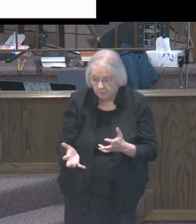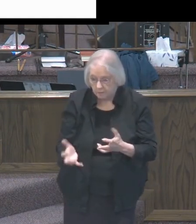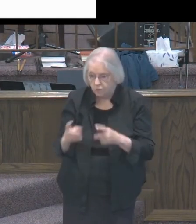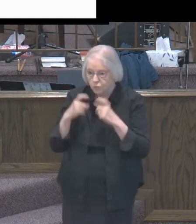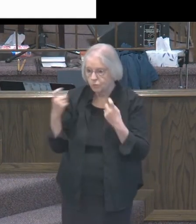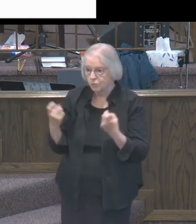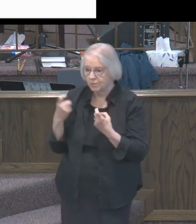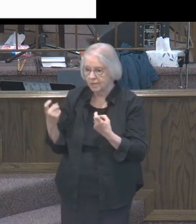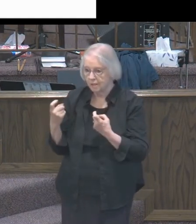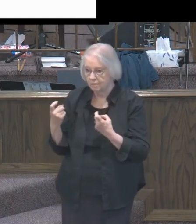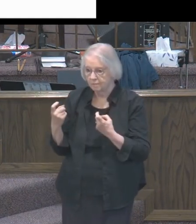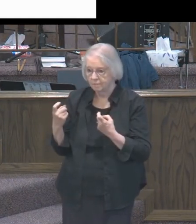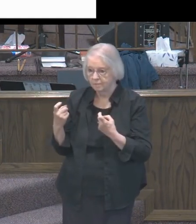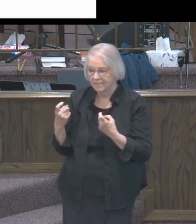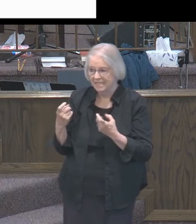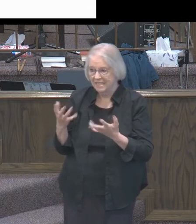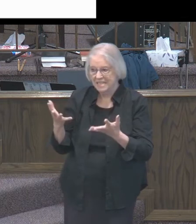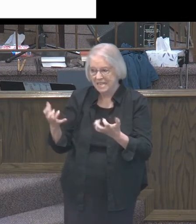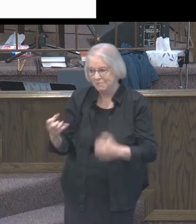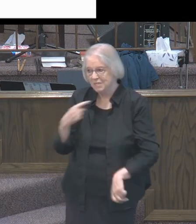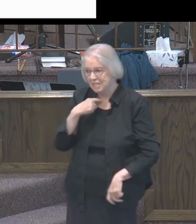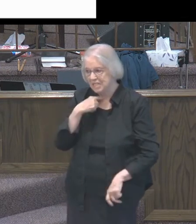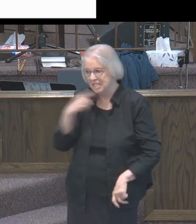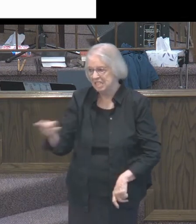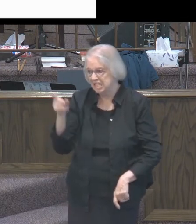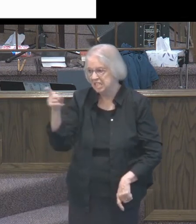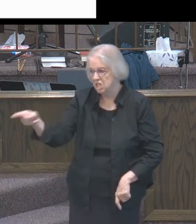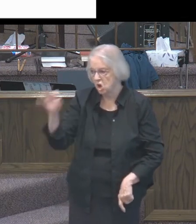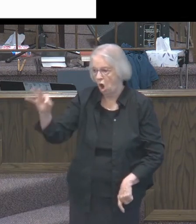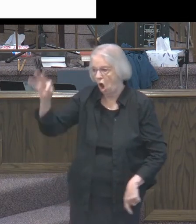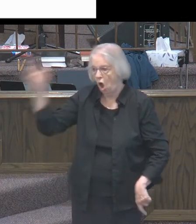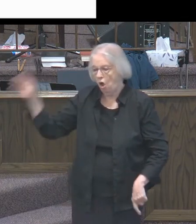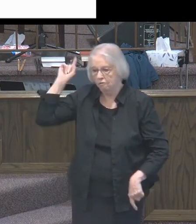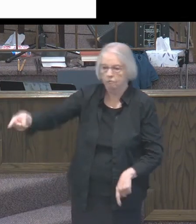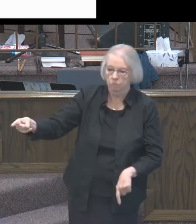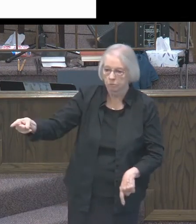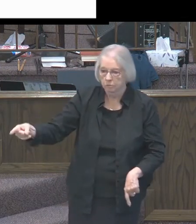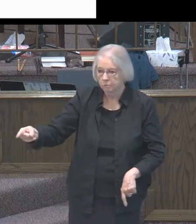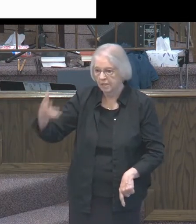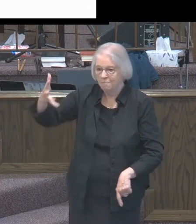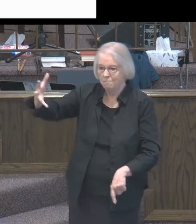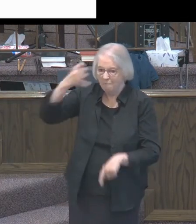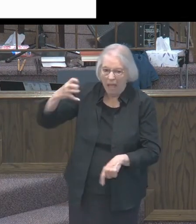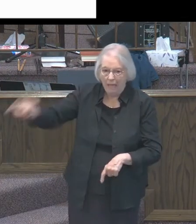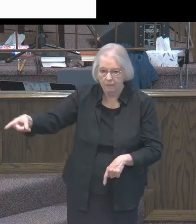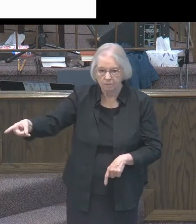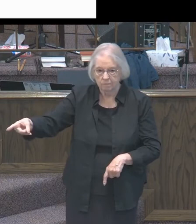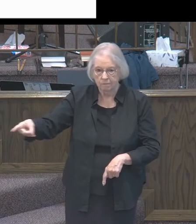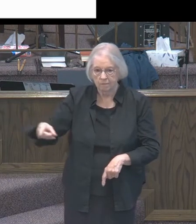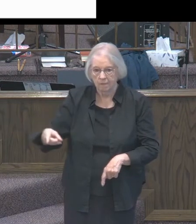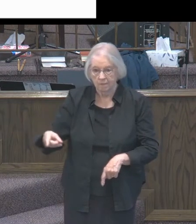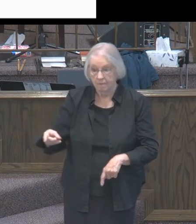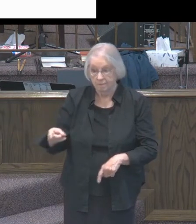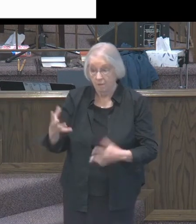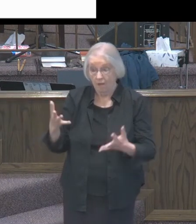That's the reset. The only thing that is enough is to not to wish to commit it. How does Jesus say